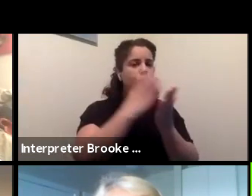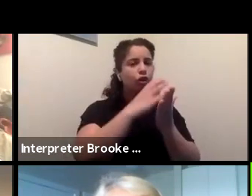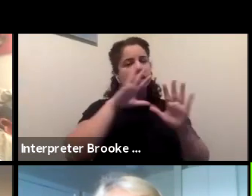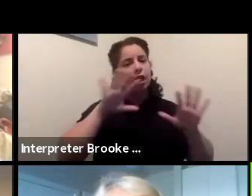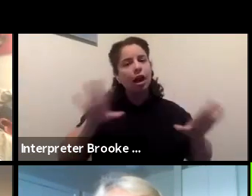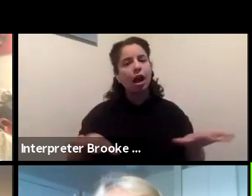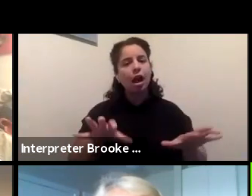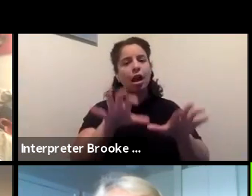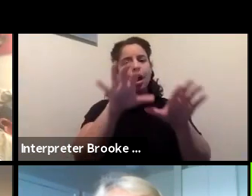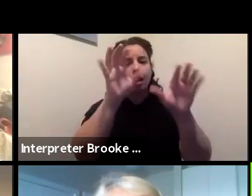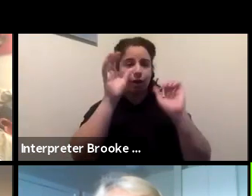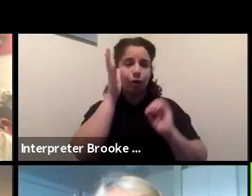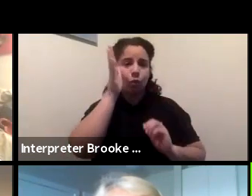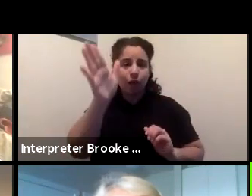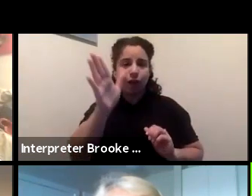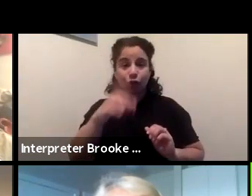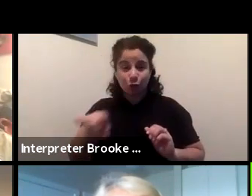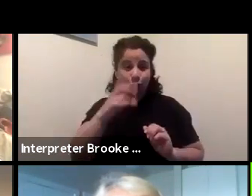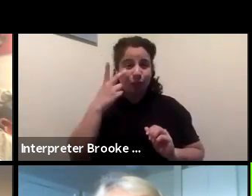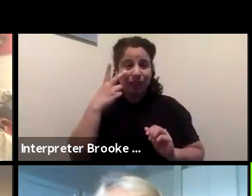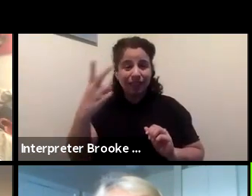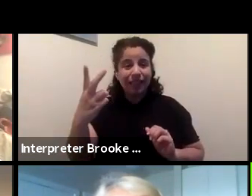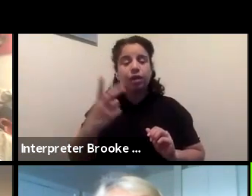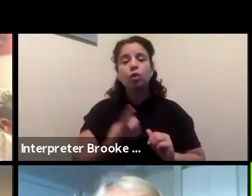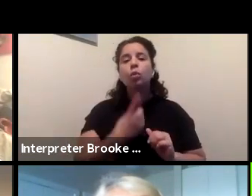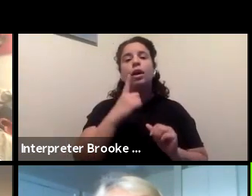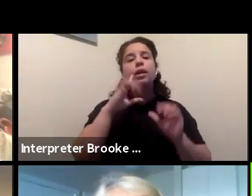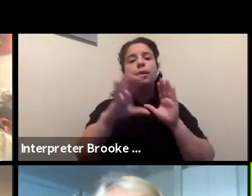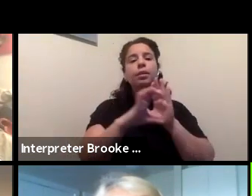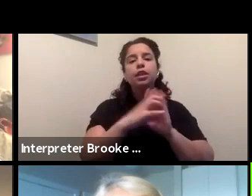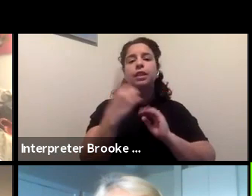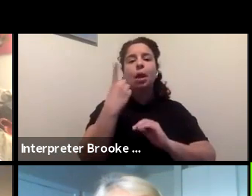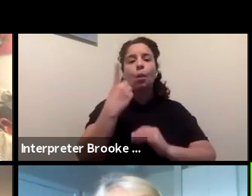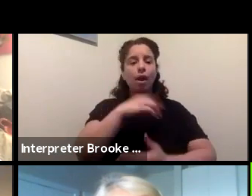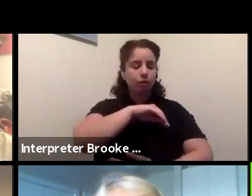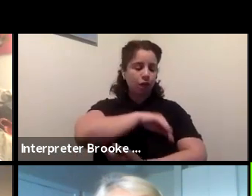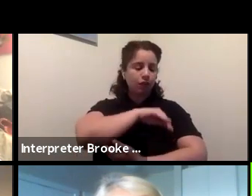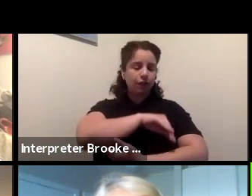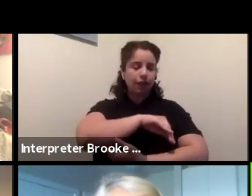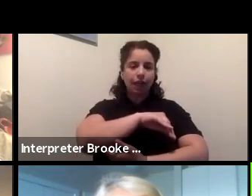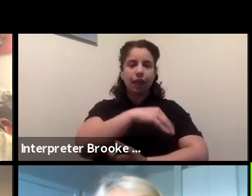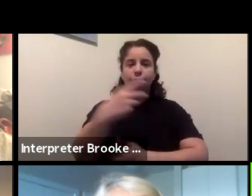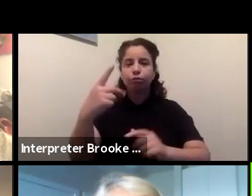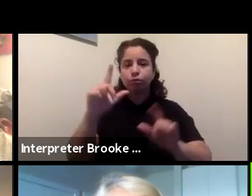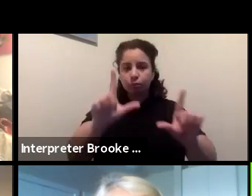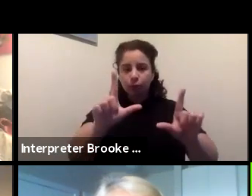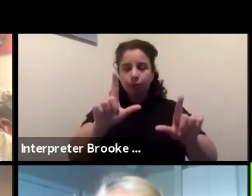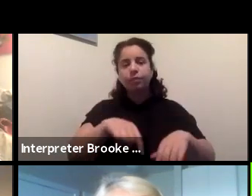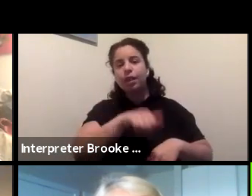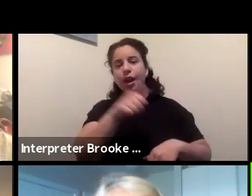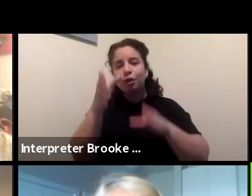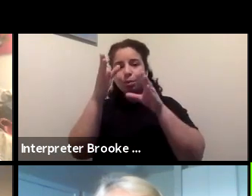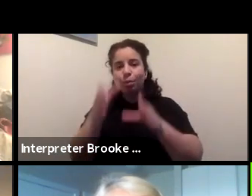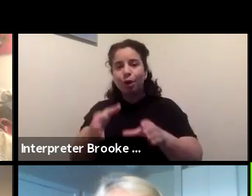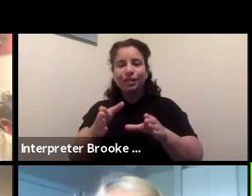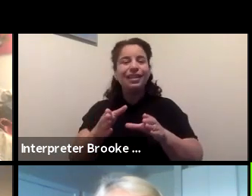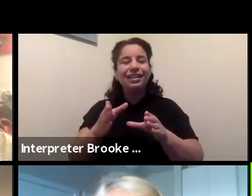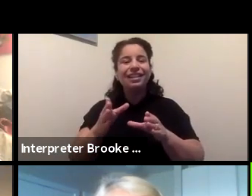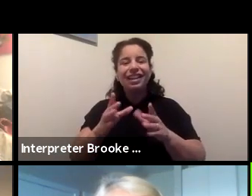example, as you will soon see, an image of someone breastfeeding while on camera and another image of someone in their boxers sitting in